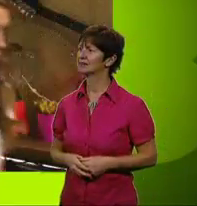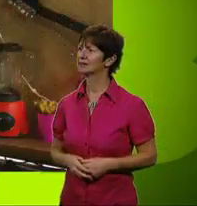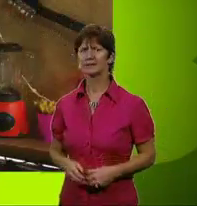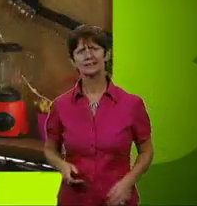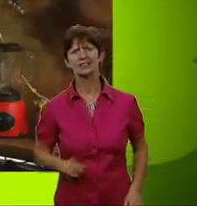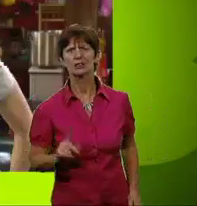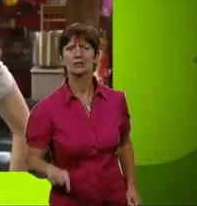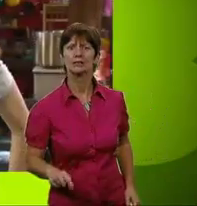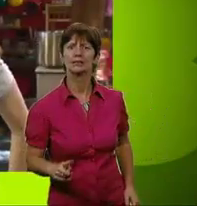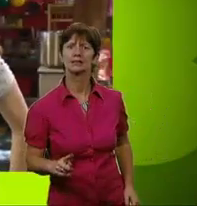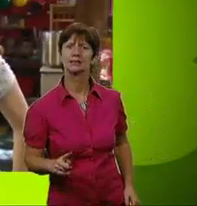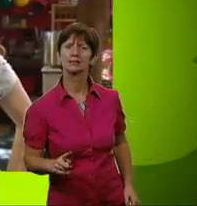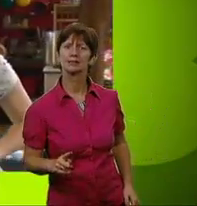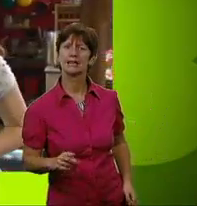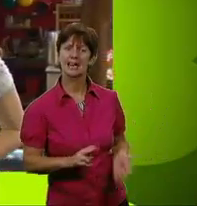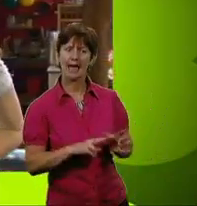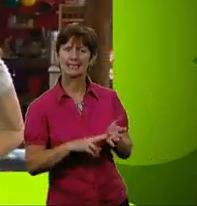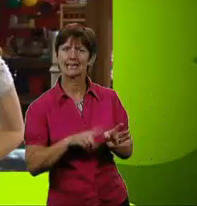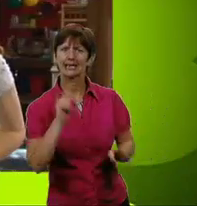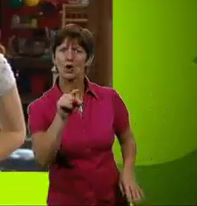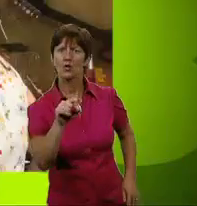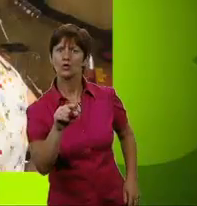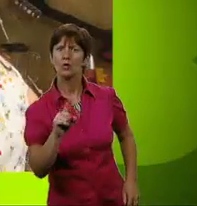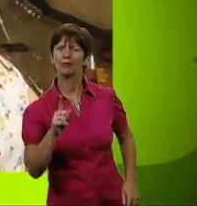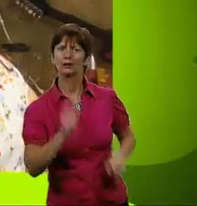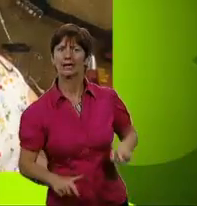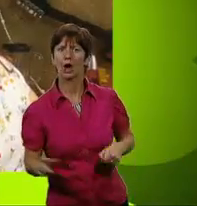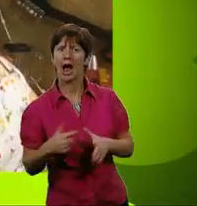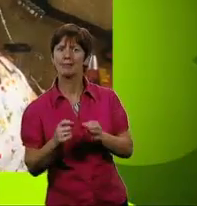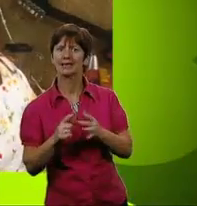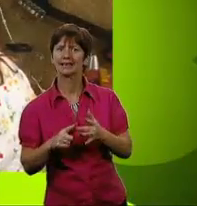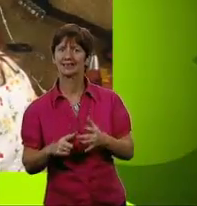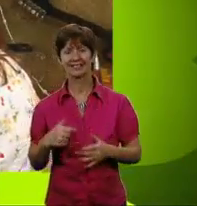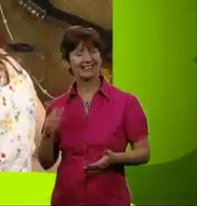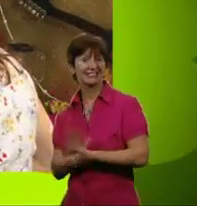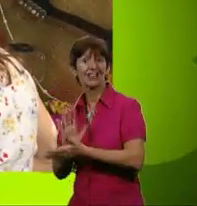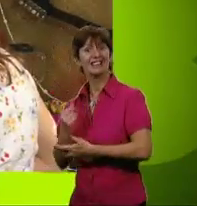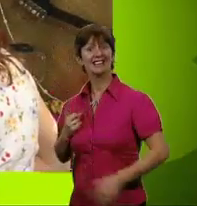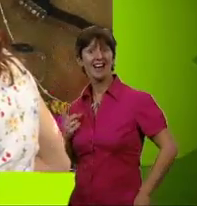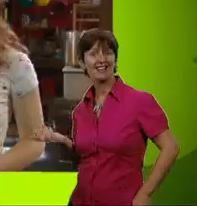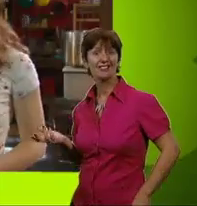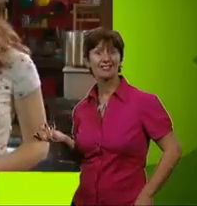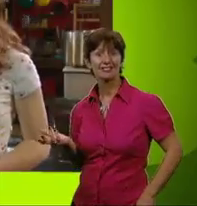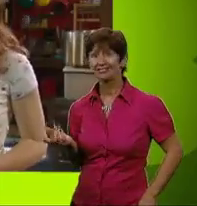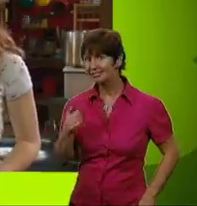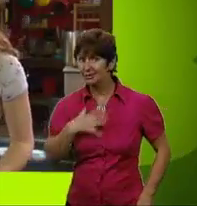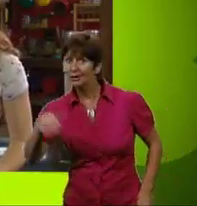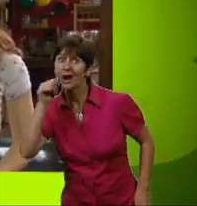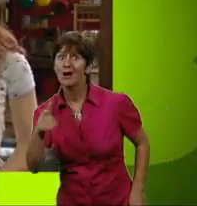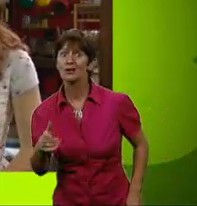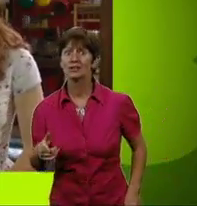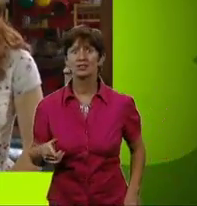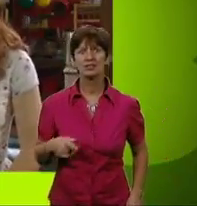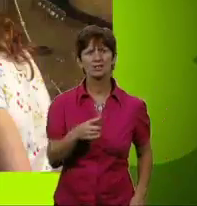What are you doing here, Nancy? What have you done with Abby? Enjoying myself. And wouldn't you like to know? You'll get in the way